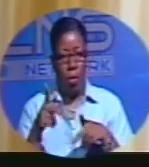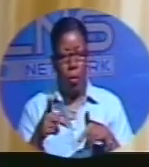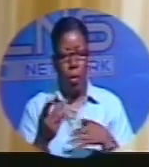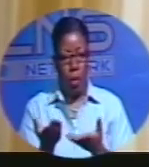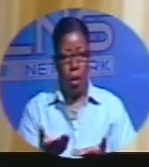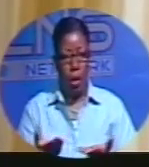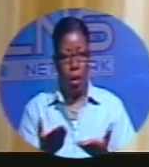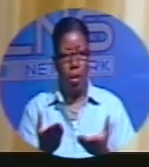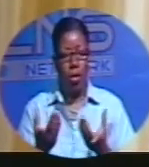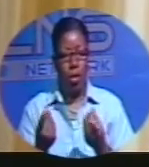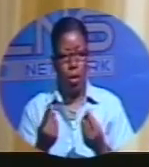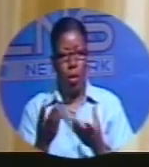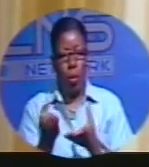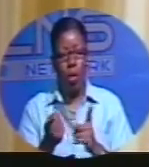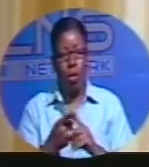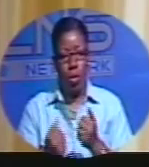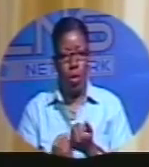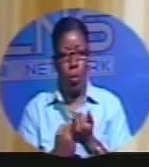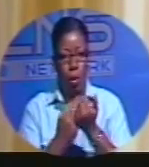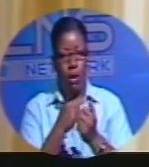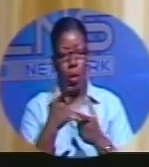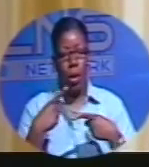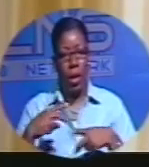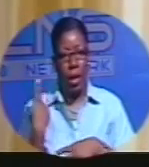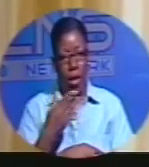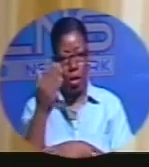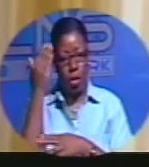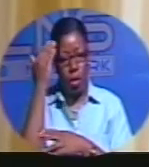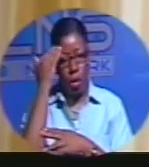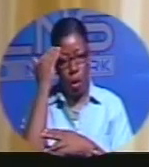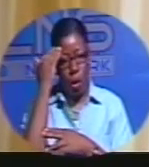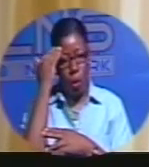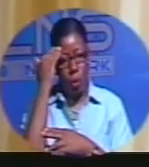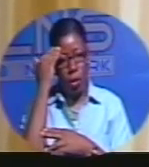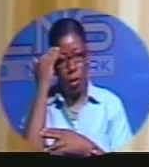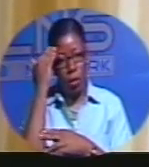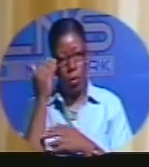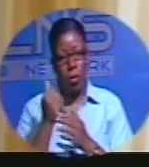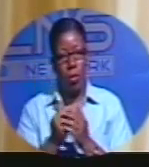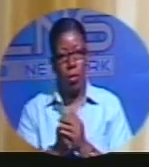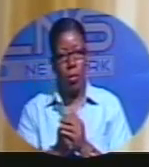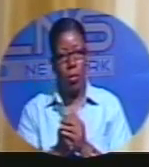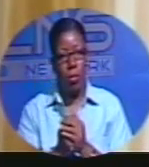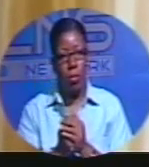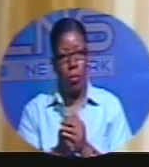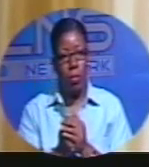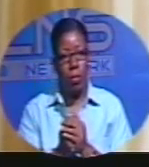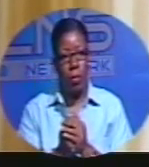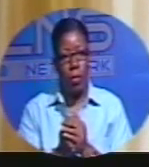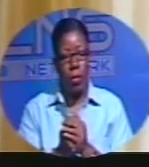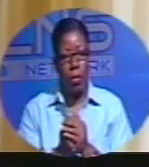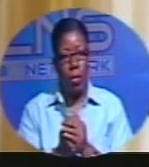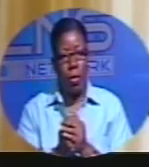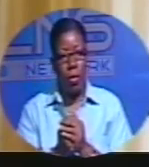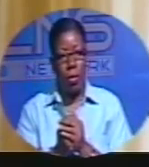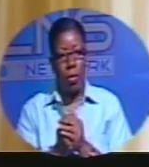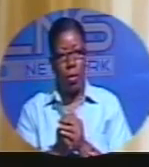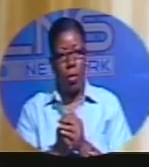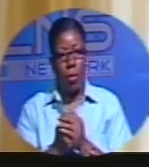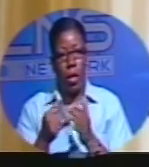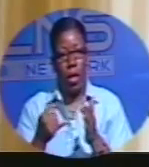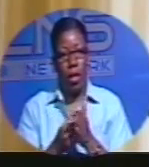about. We're here to support you. Anything you need, just let us know. We think it's going to be a fabulous game. This is going to